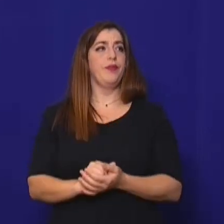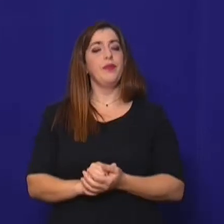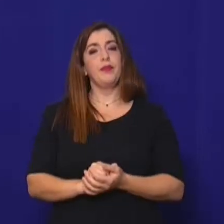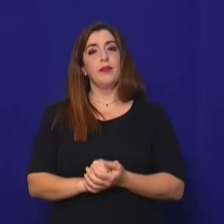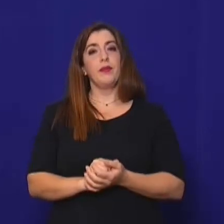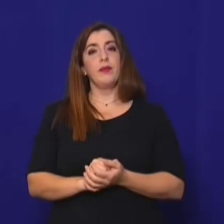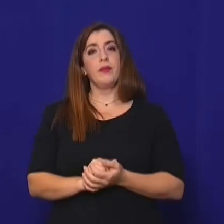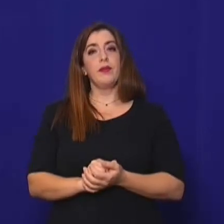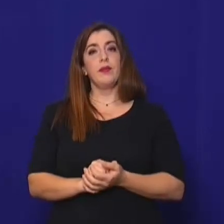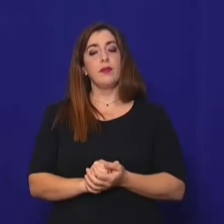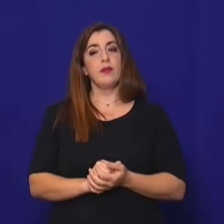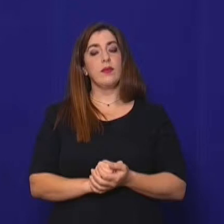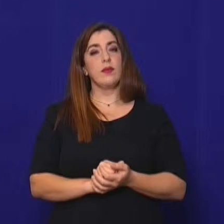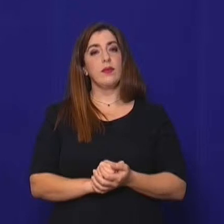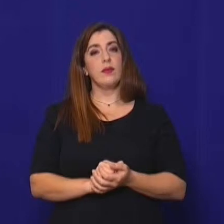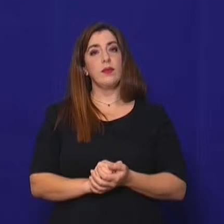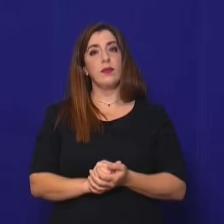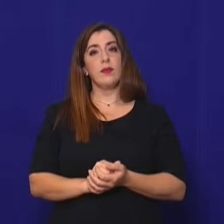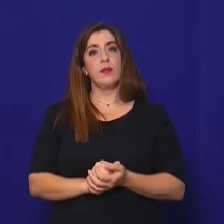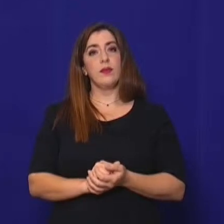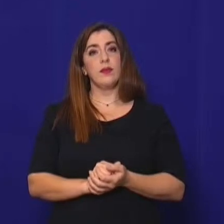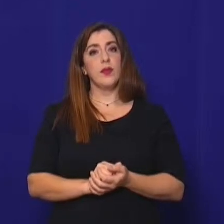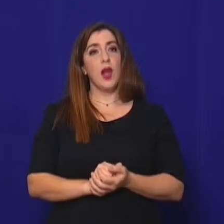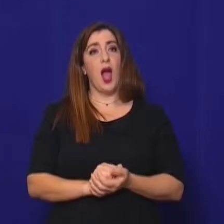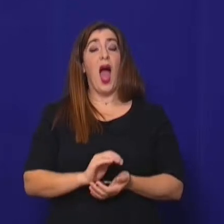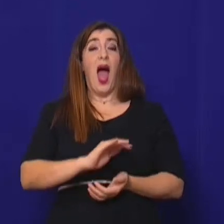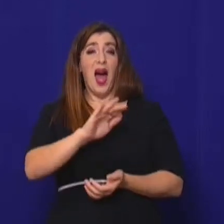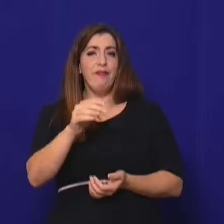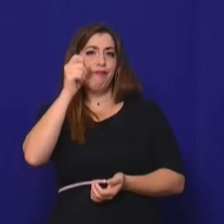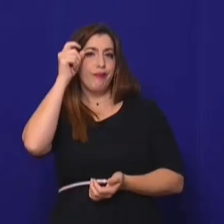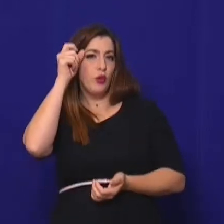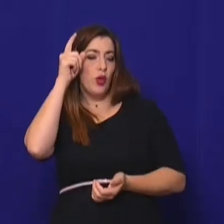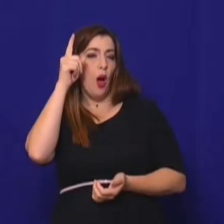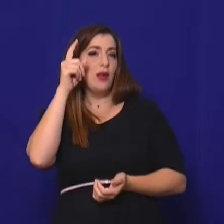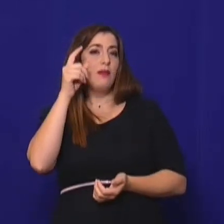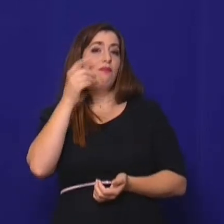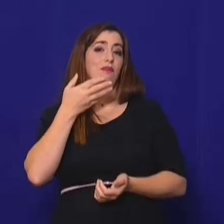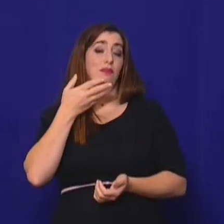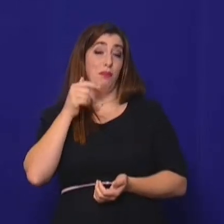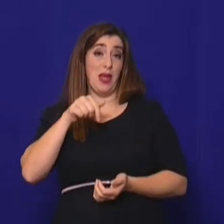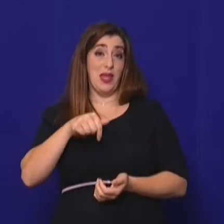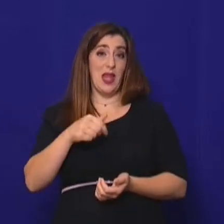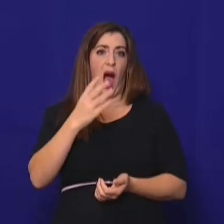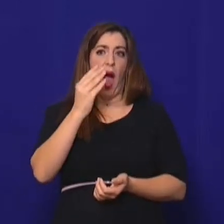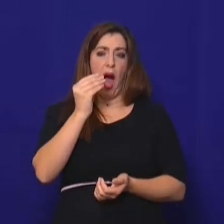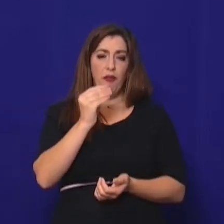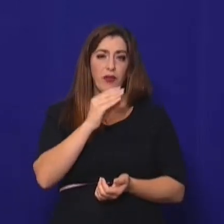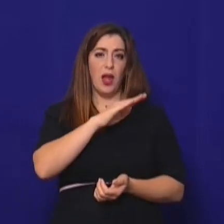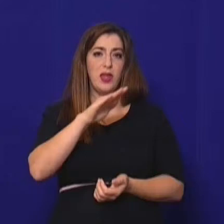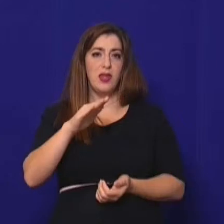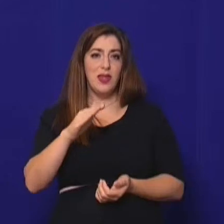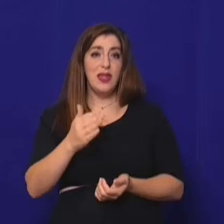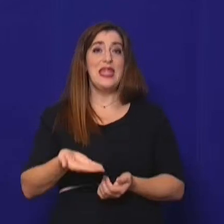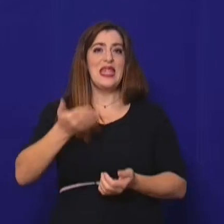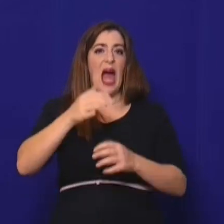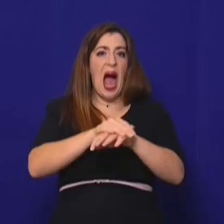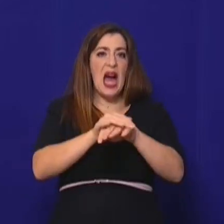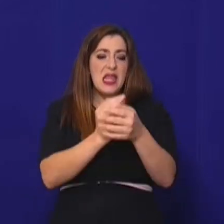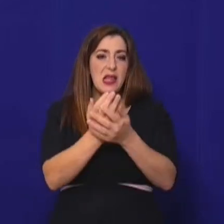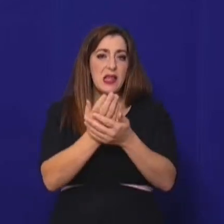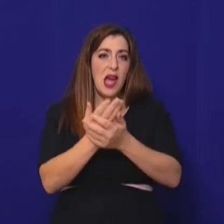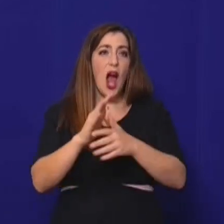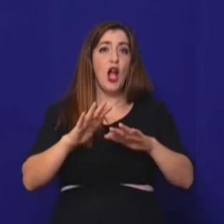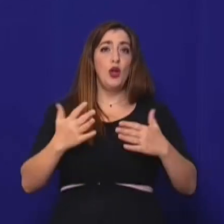l-mezz ta' hand hygiene qiegħed jevita ħafna infezzjonijiet oħra. Infatti ħafna pajjiżi li qegħdin jaraw li qed ikun